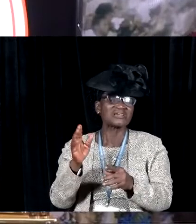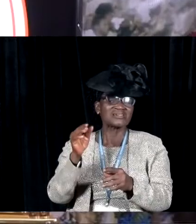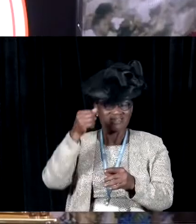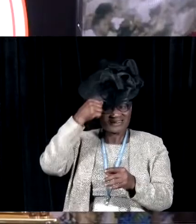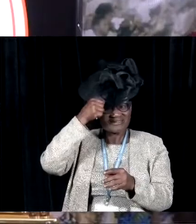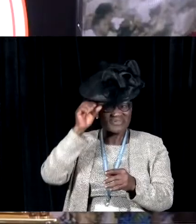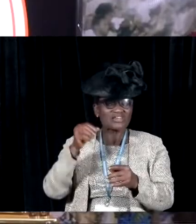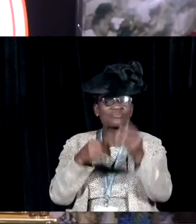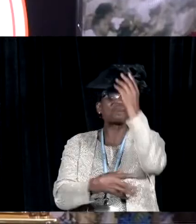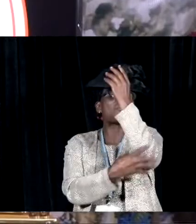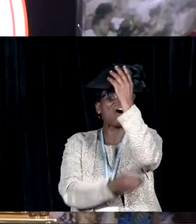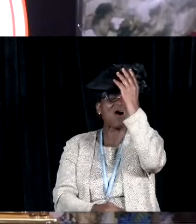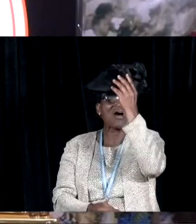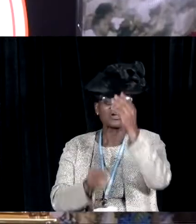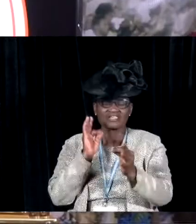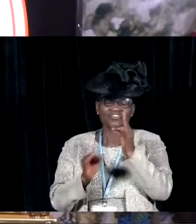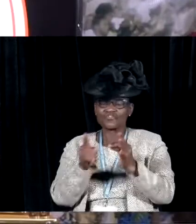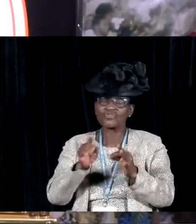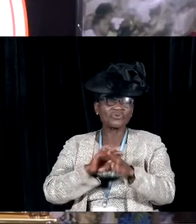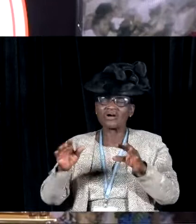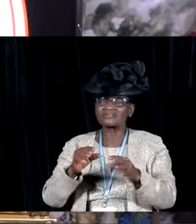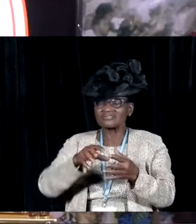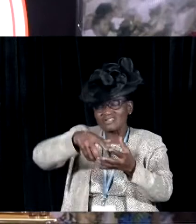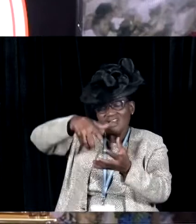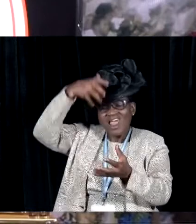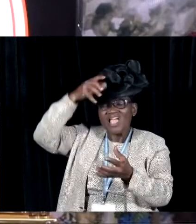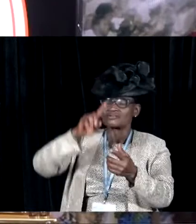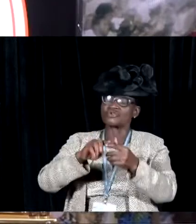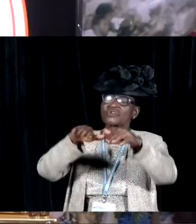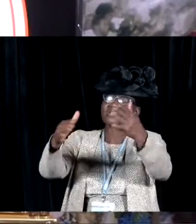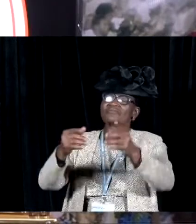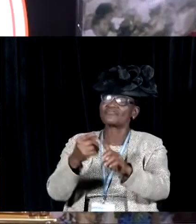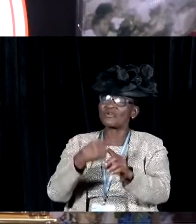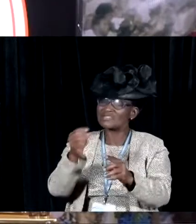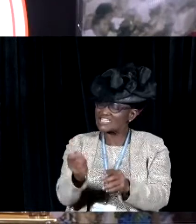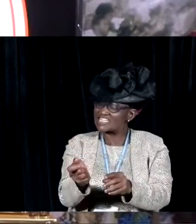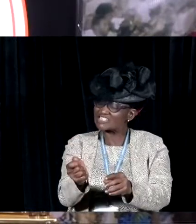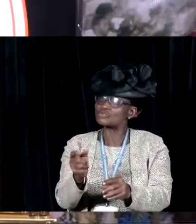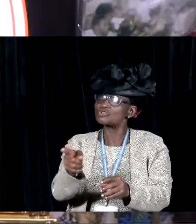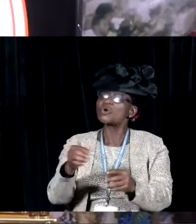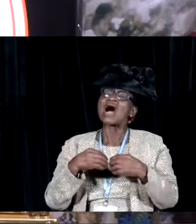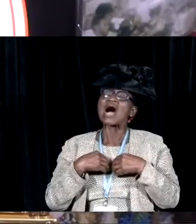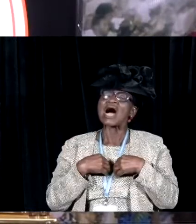If you don't learn to give from the little you have, you will remain where you are.